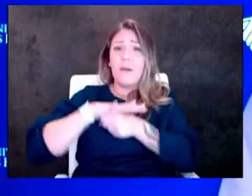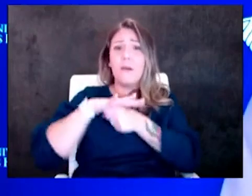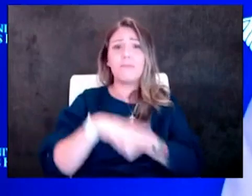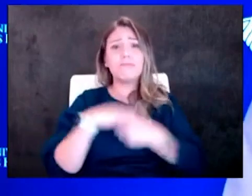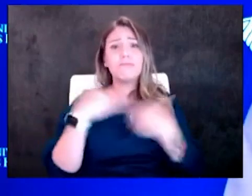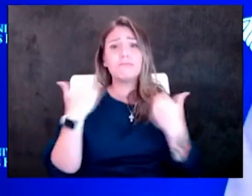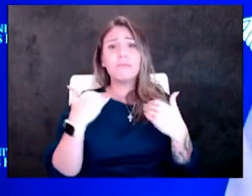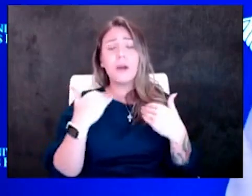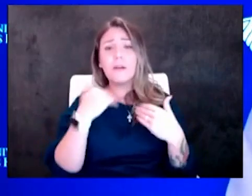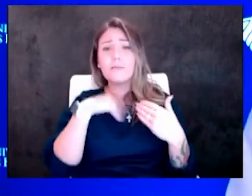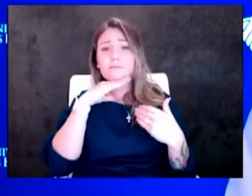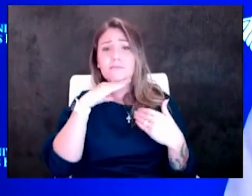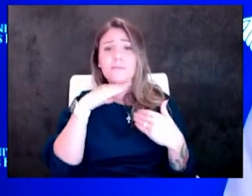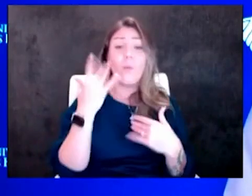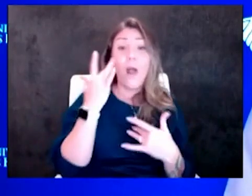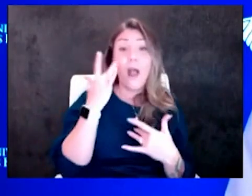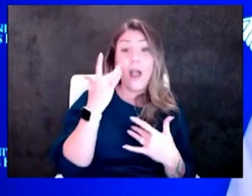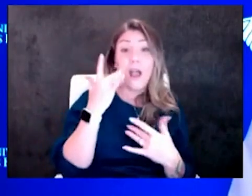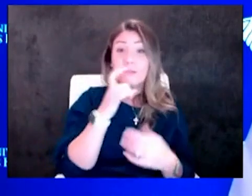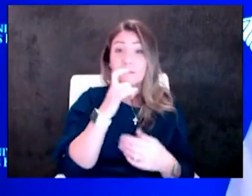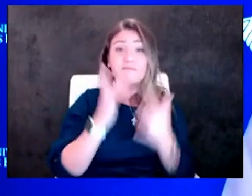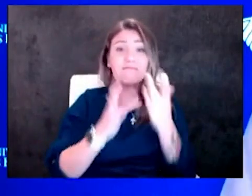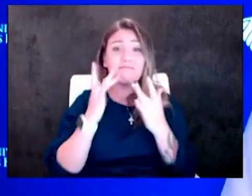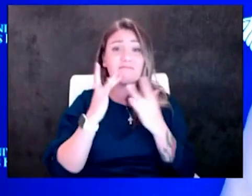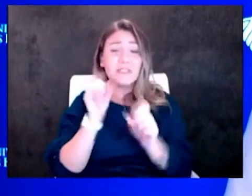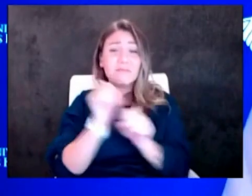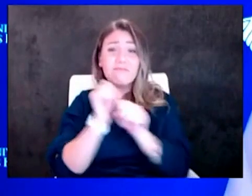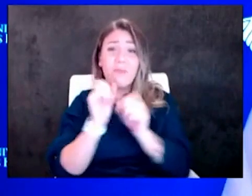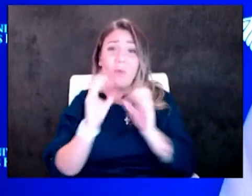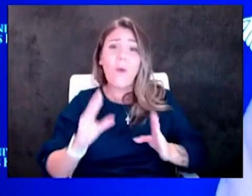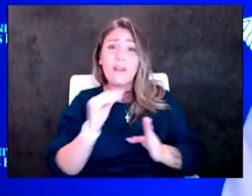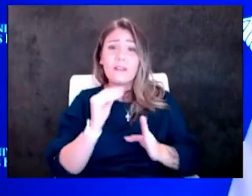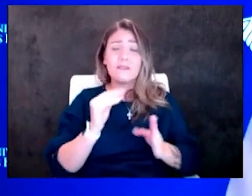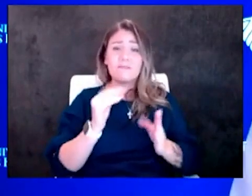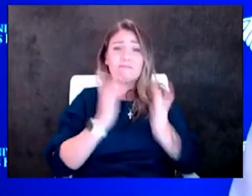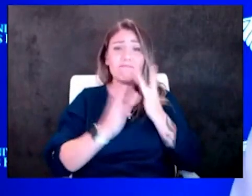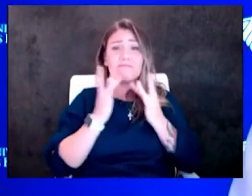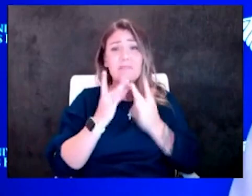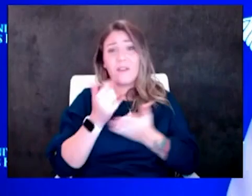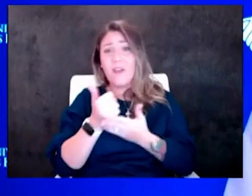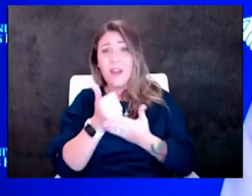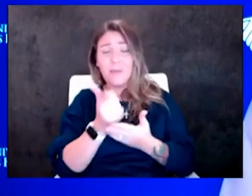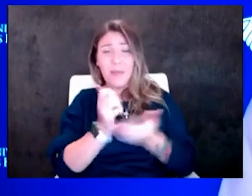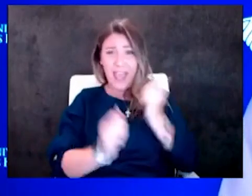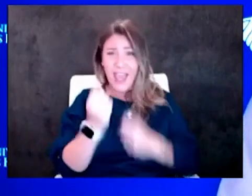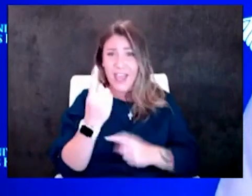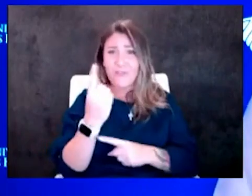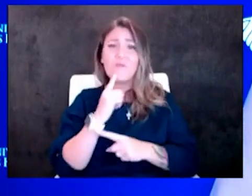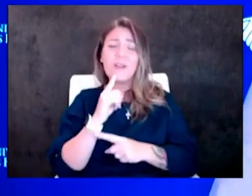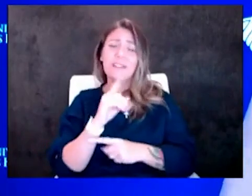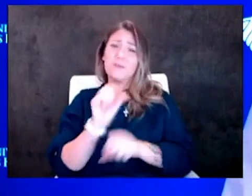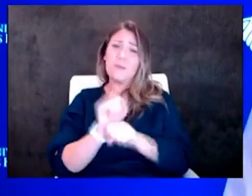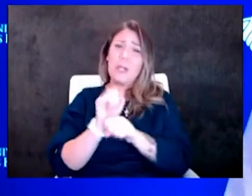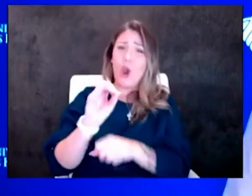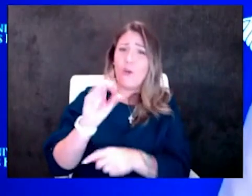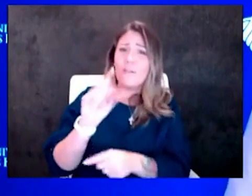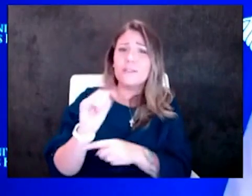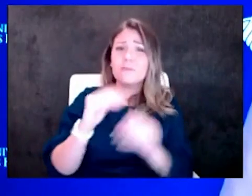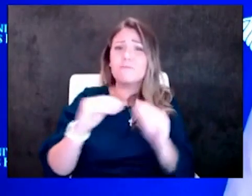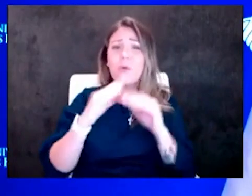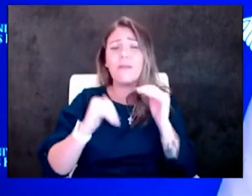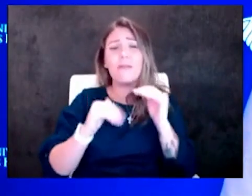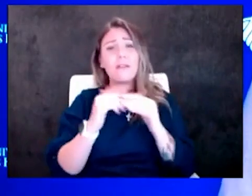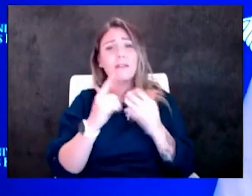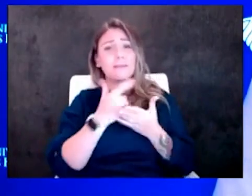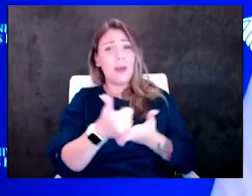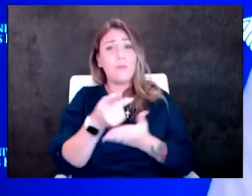of lack of employees and lack of help. So everybody is doing overtime and what they should be doing to help you and your